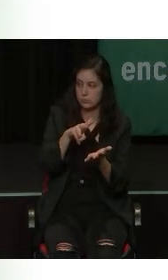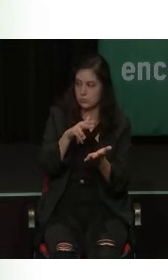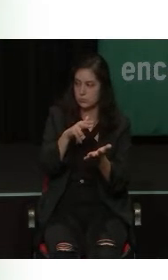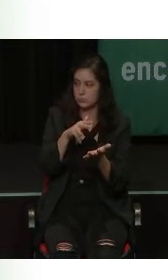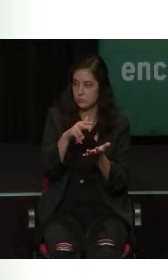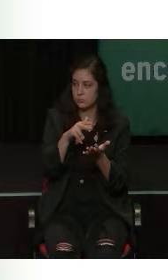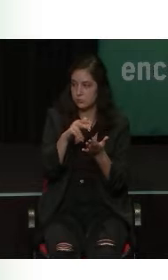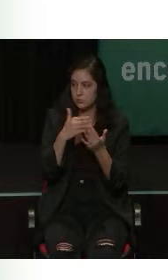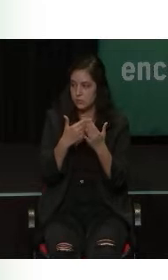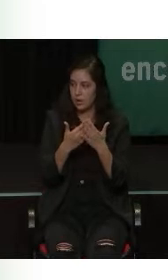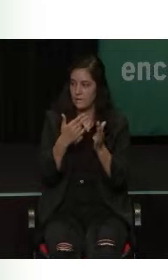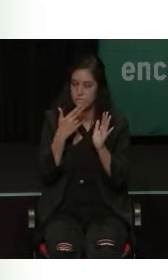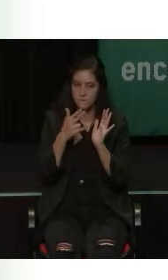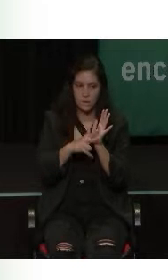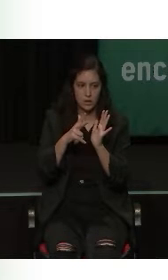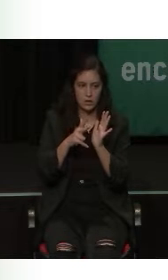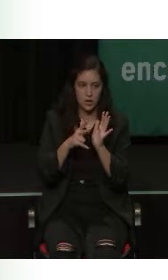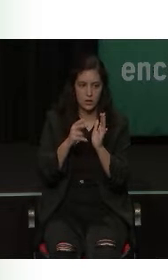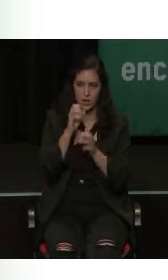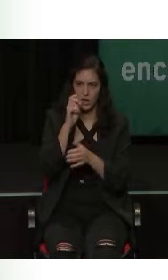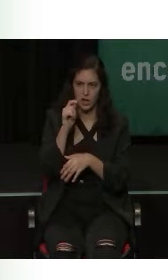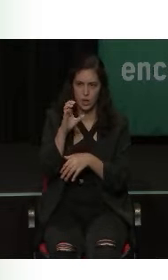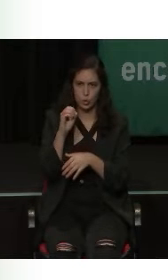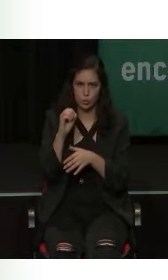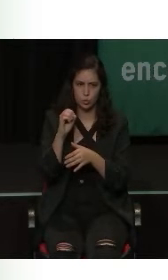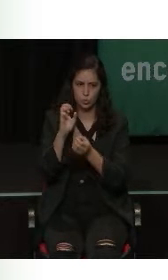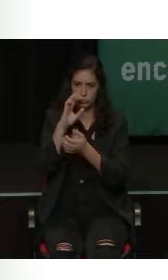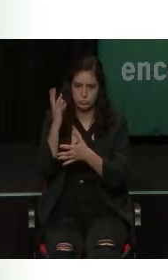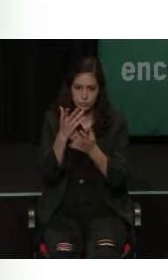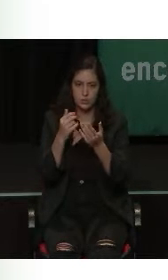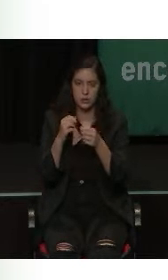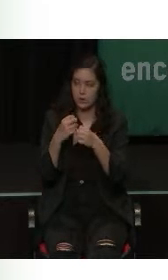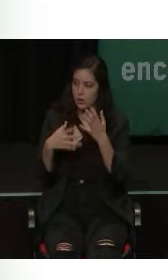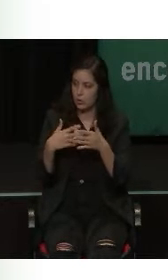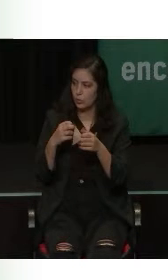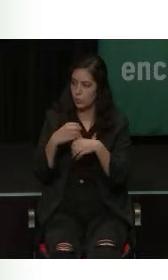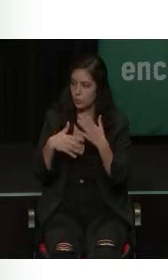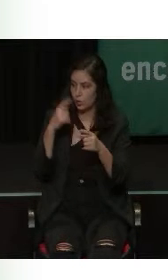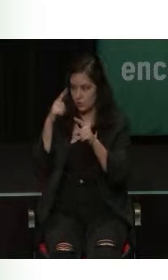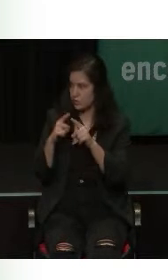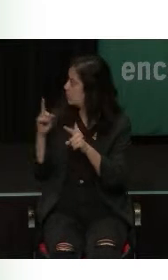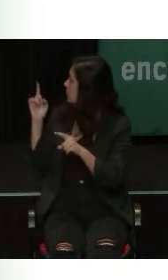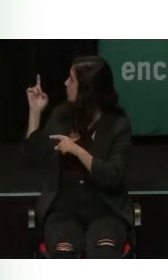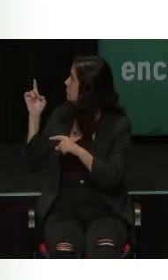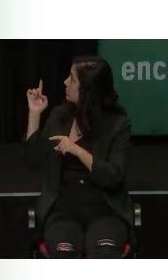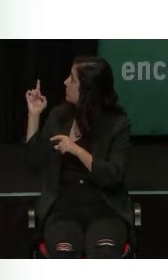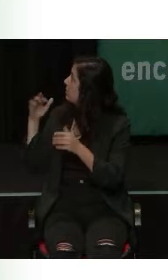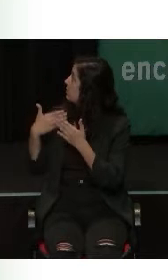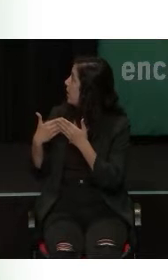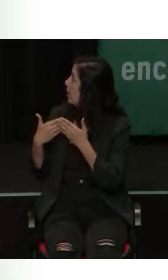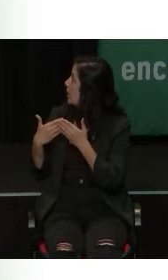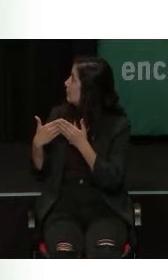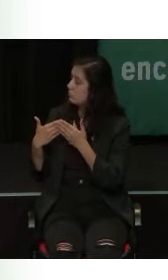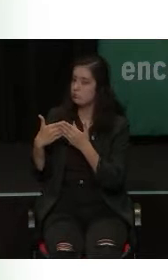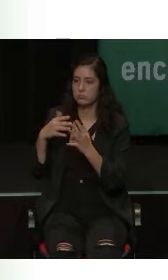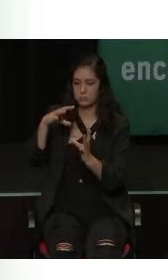had a pilot study. There was a study with several procedures, but